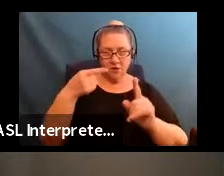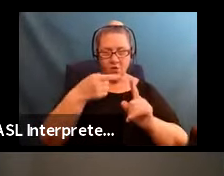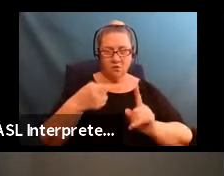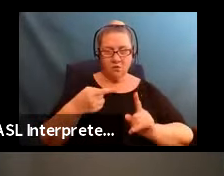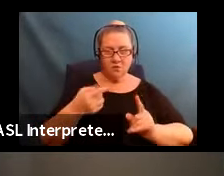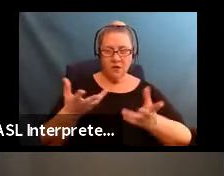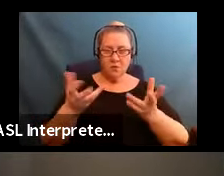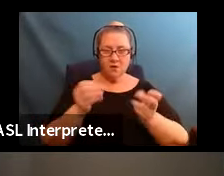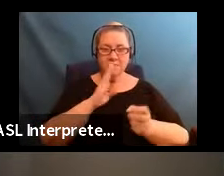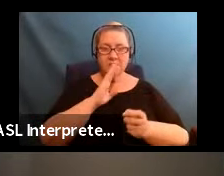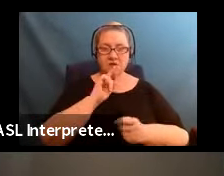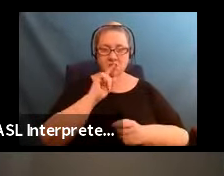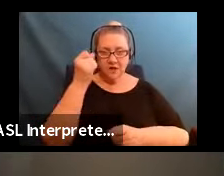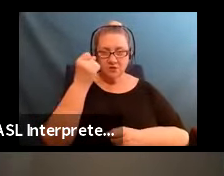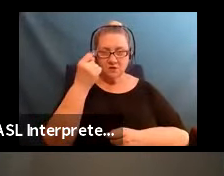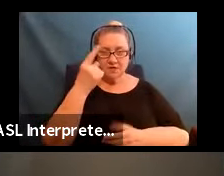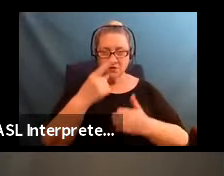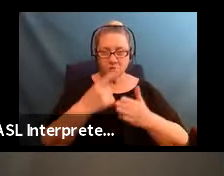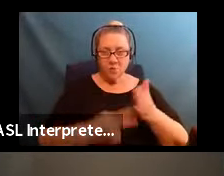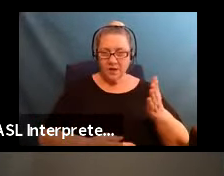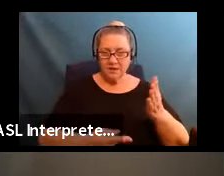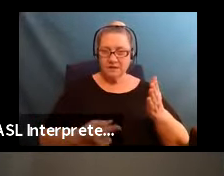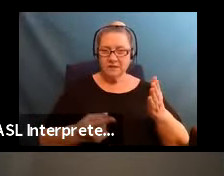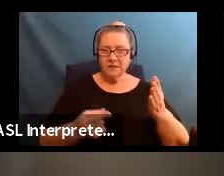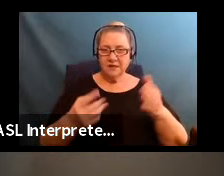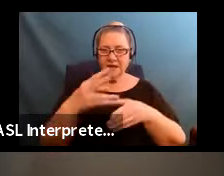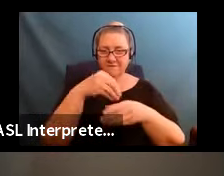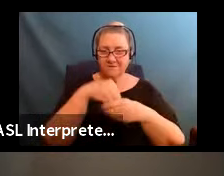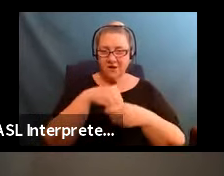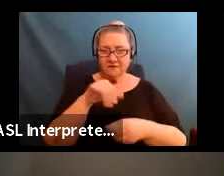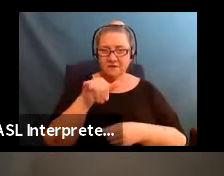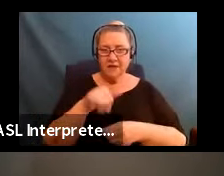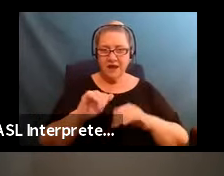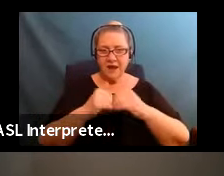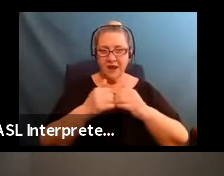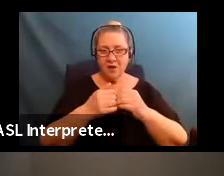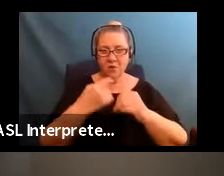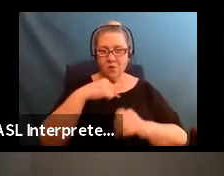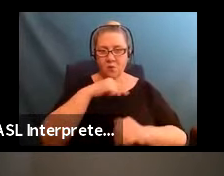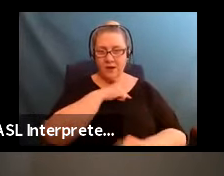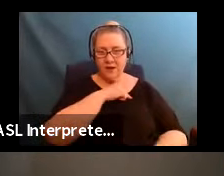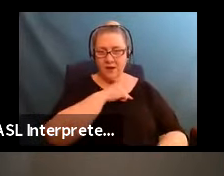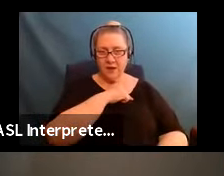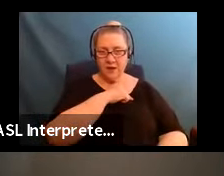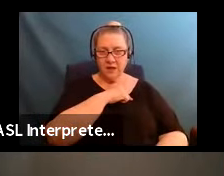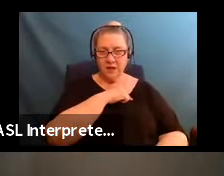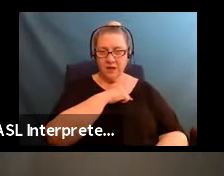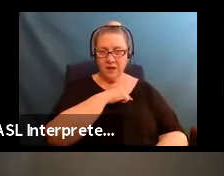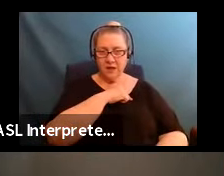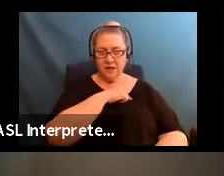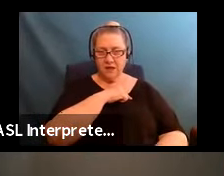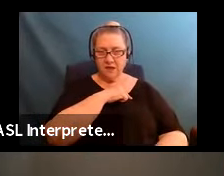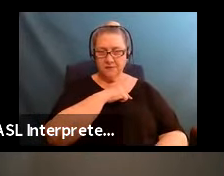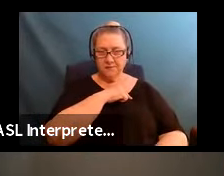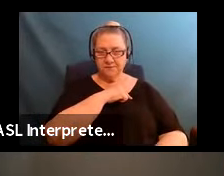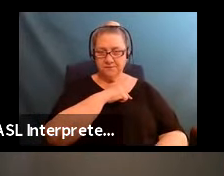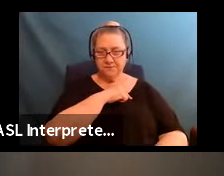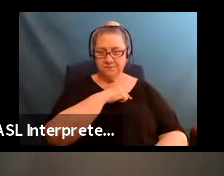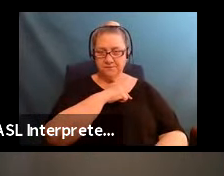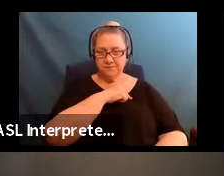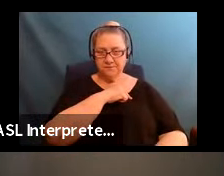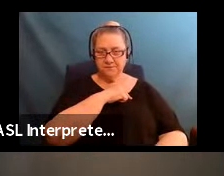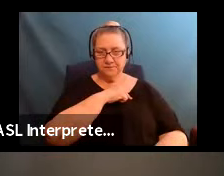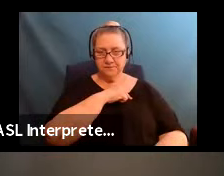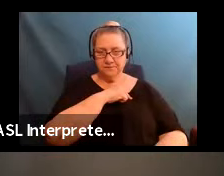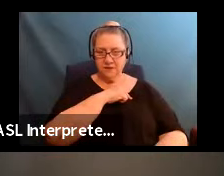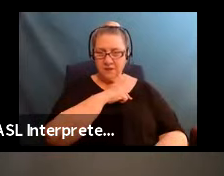understand sort of what are the considerations going into that, and how are we going to get from what you have now, which is very general, to some real